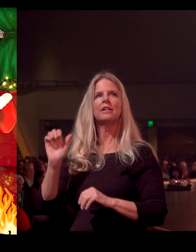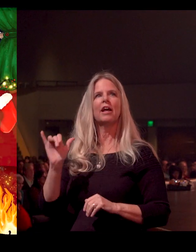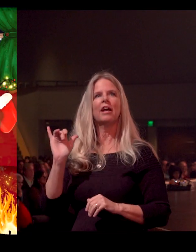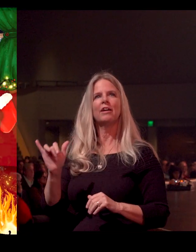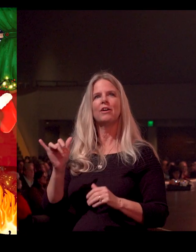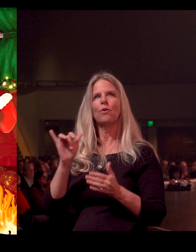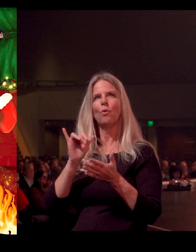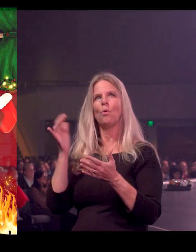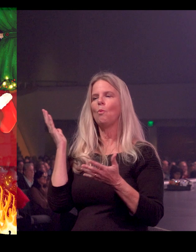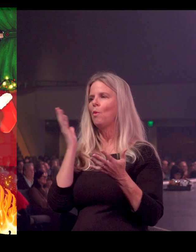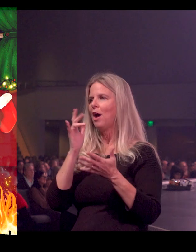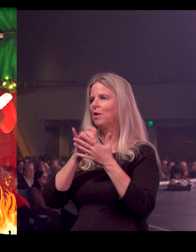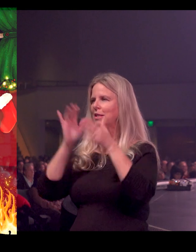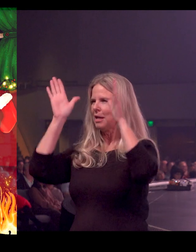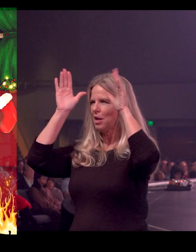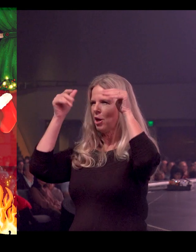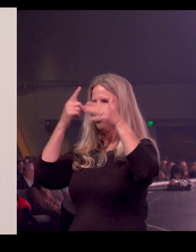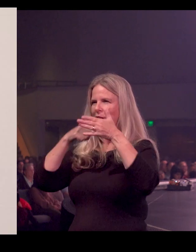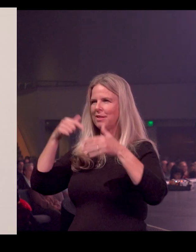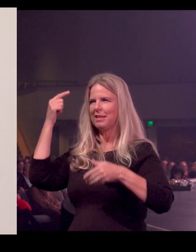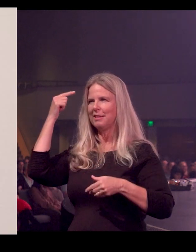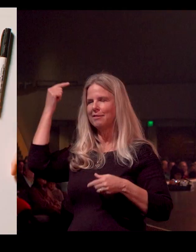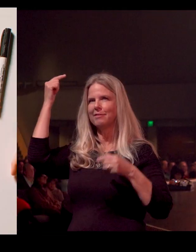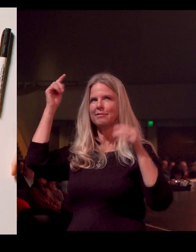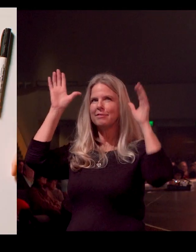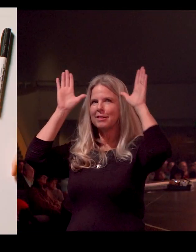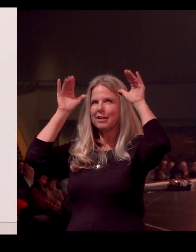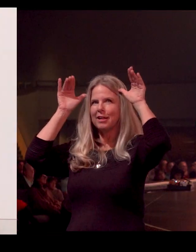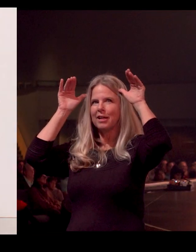I'm so glad. That donkey's got some big ears, that's awesome.